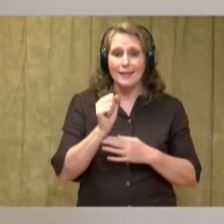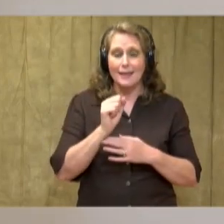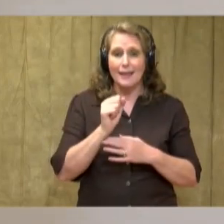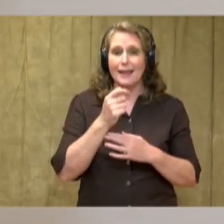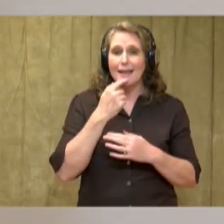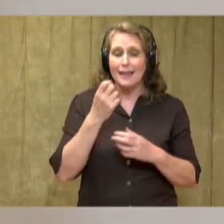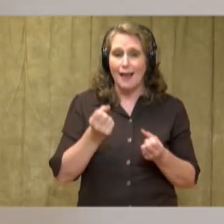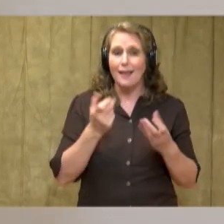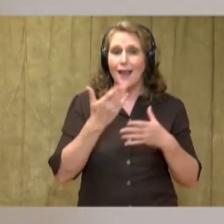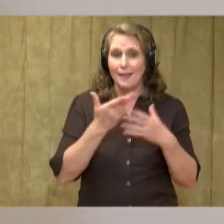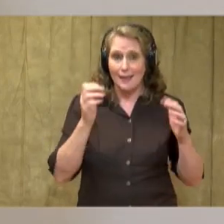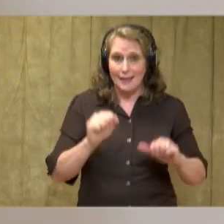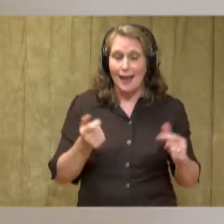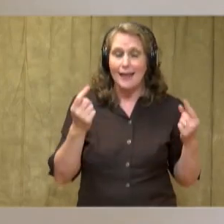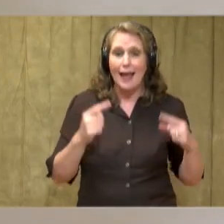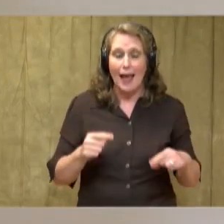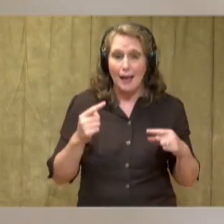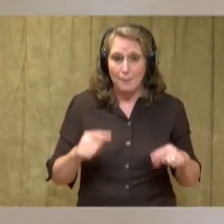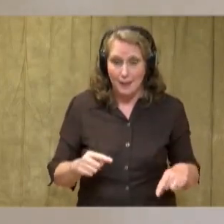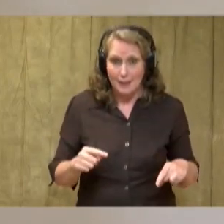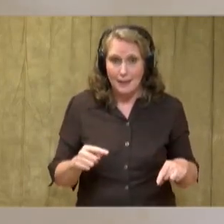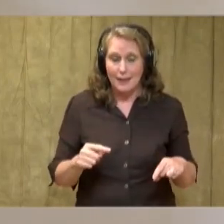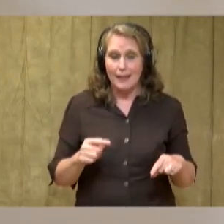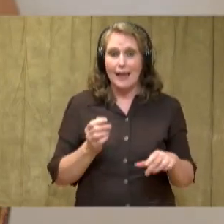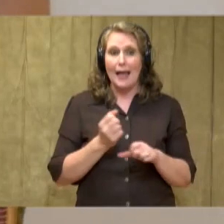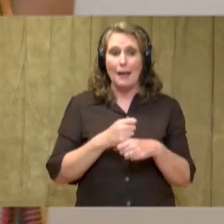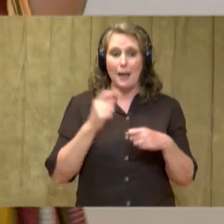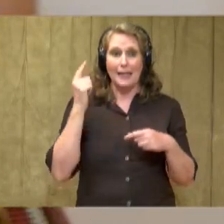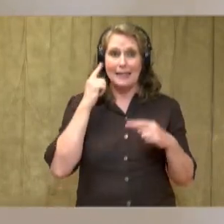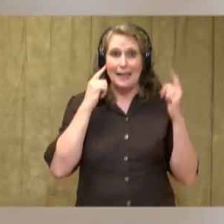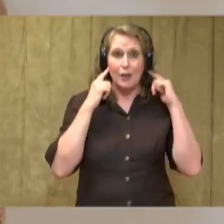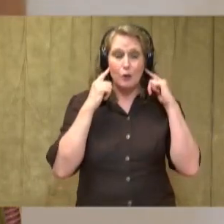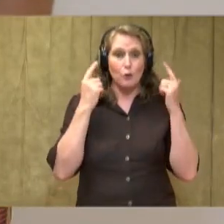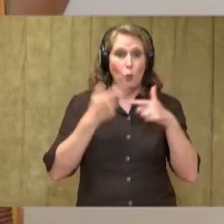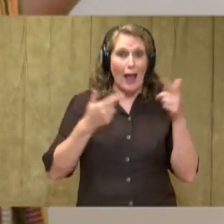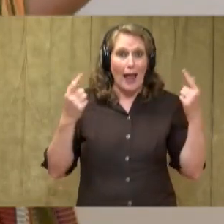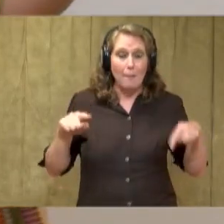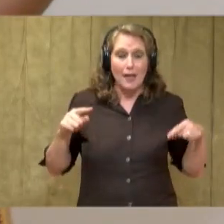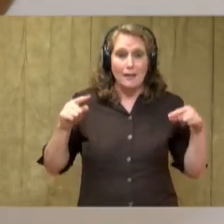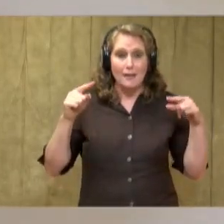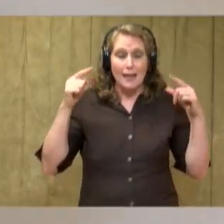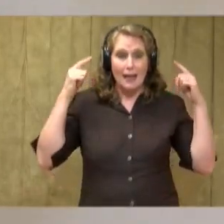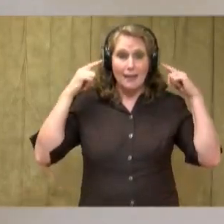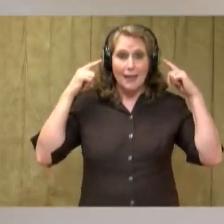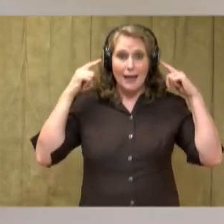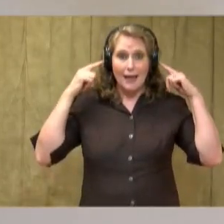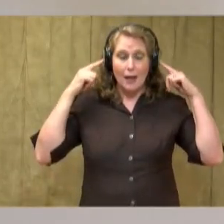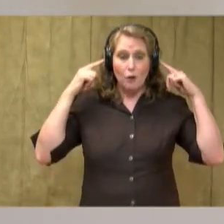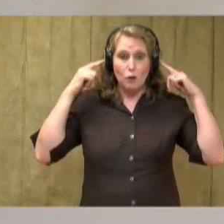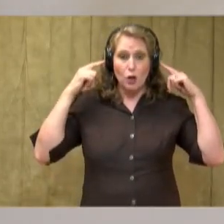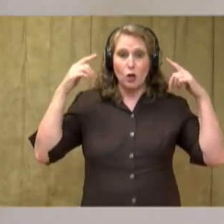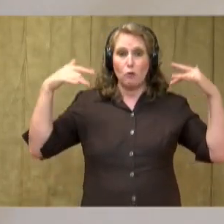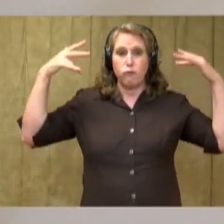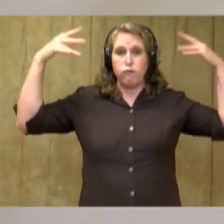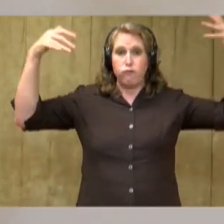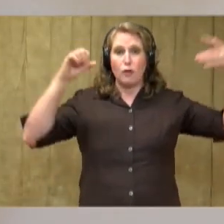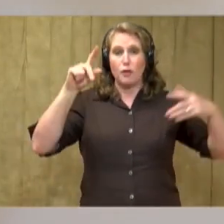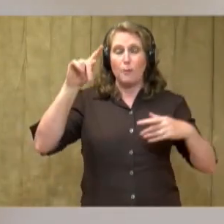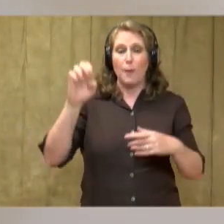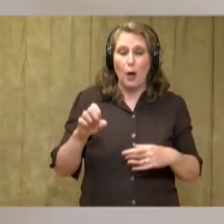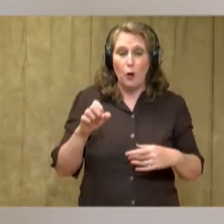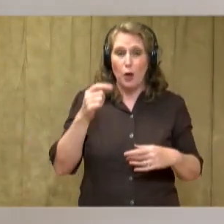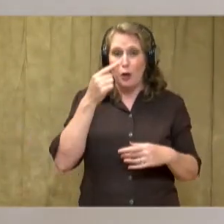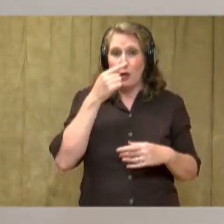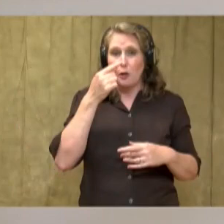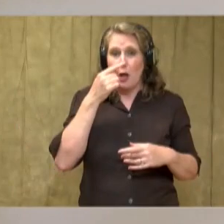said a lot of things can happen. It says it makes their ears do what? Their ears smoke. It makes their nose,